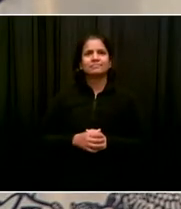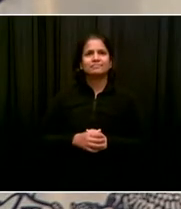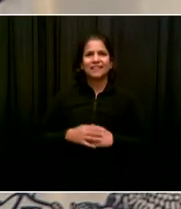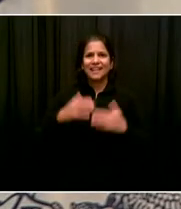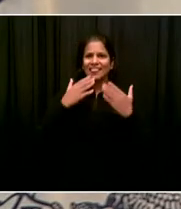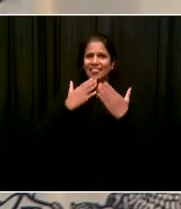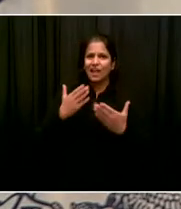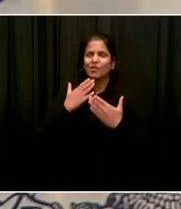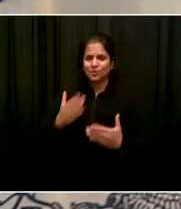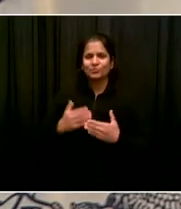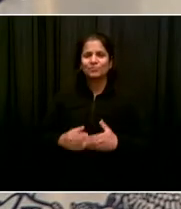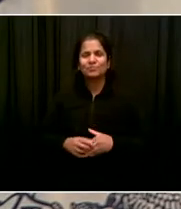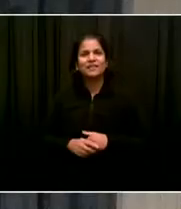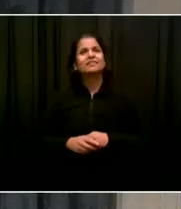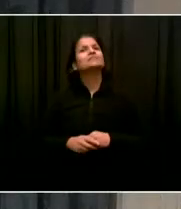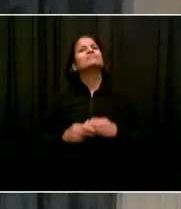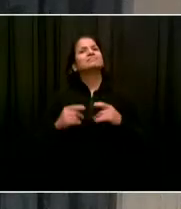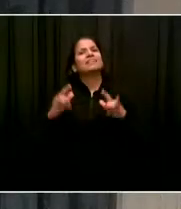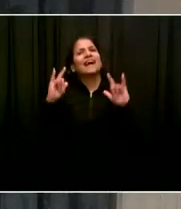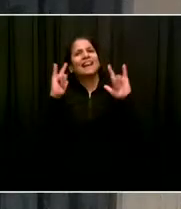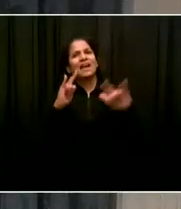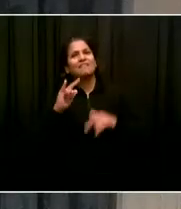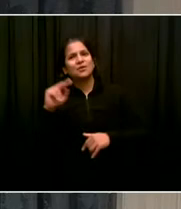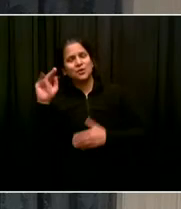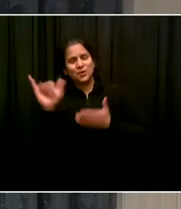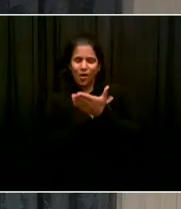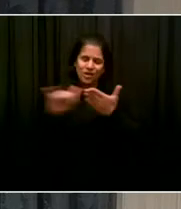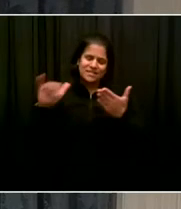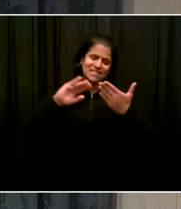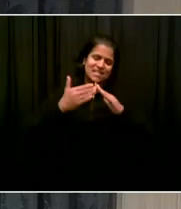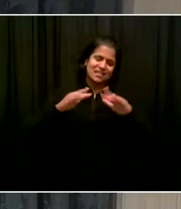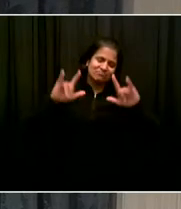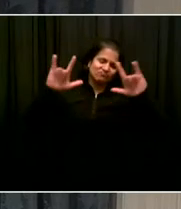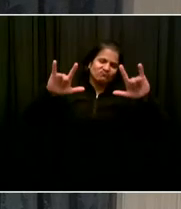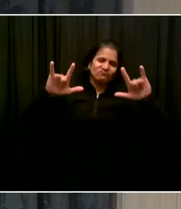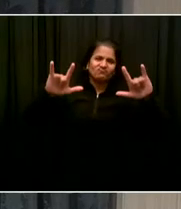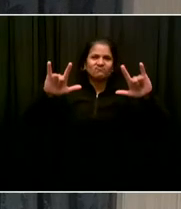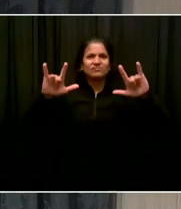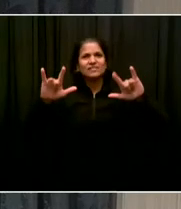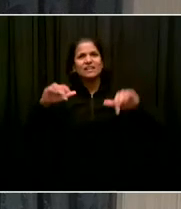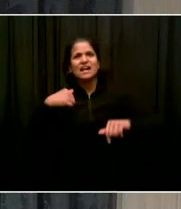New York. Love New York. I love the people. We're special.